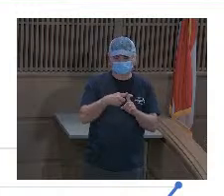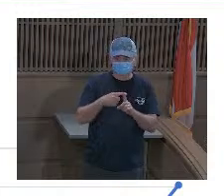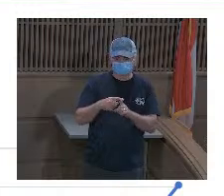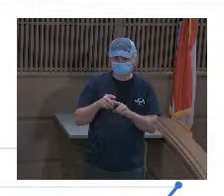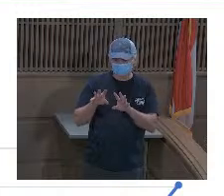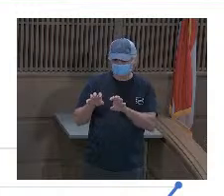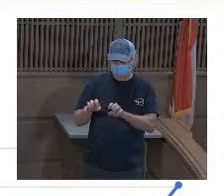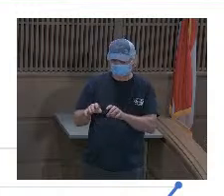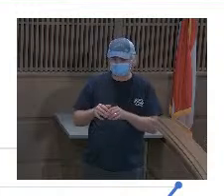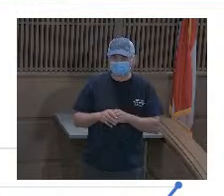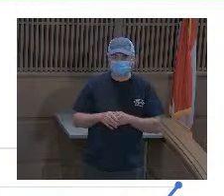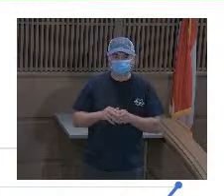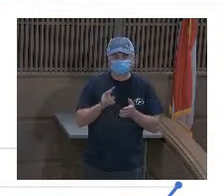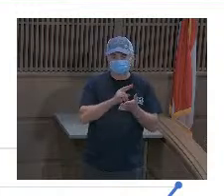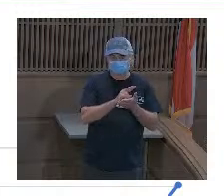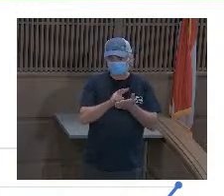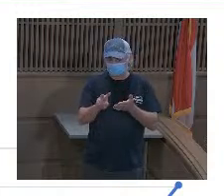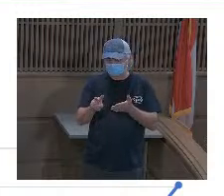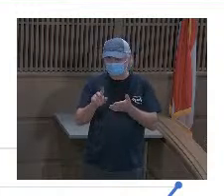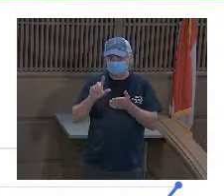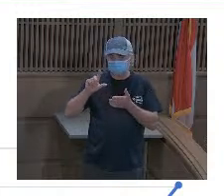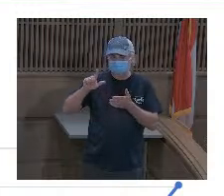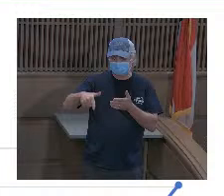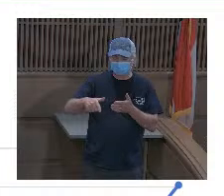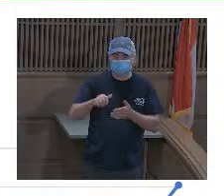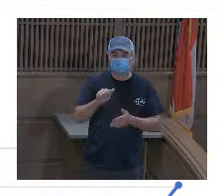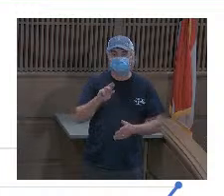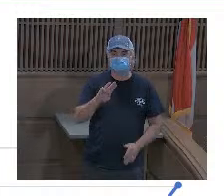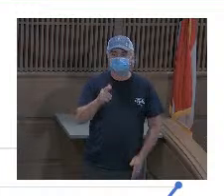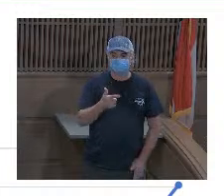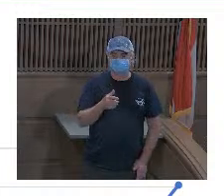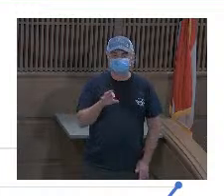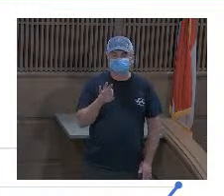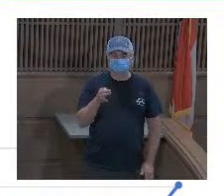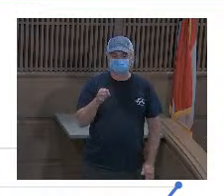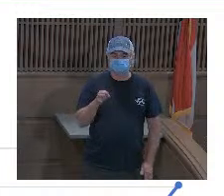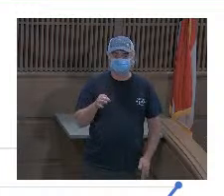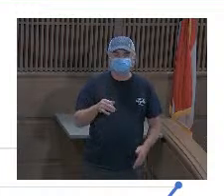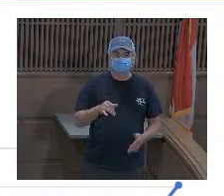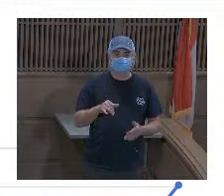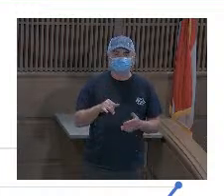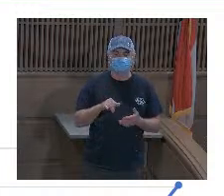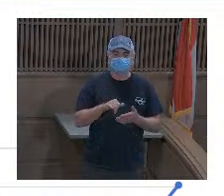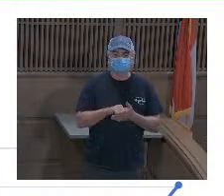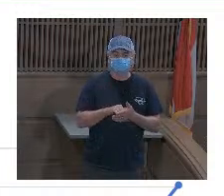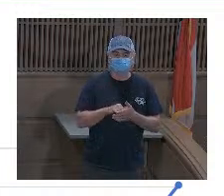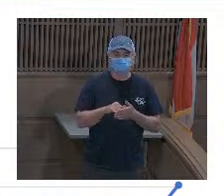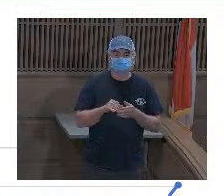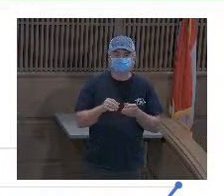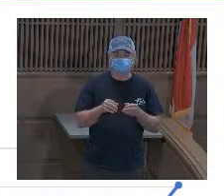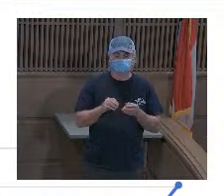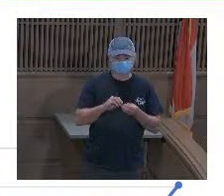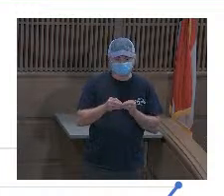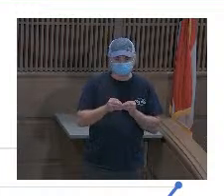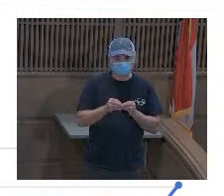later, on August 9th, the number has more than doubled.